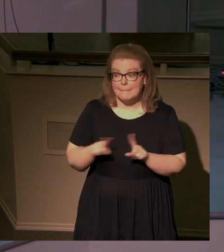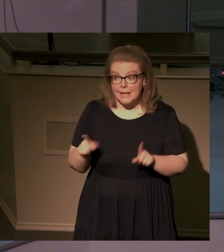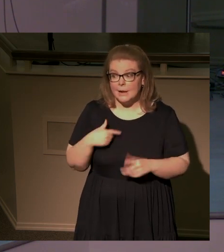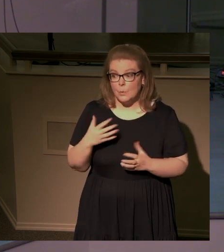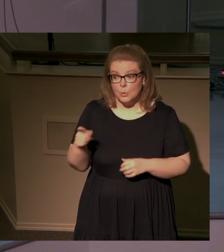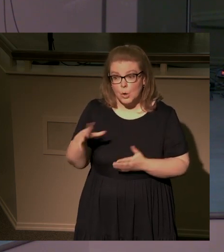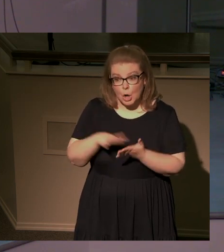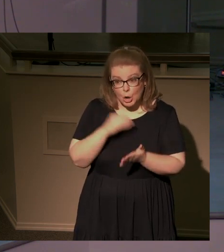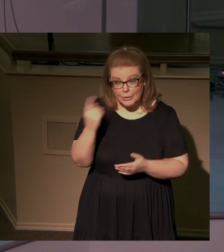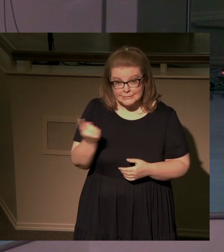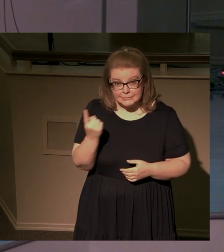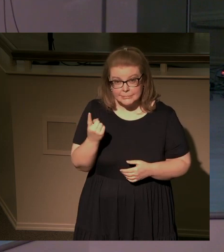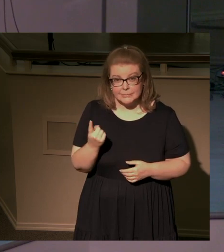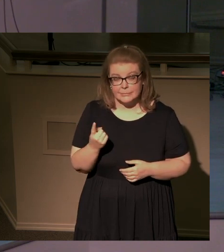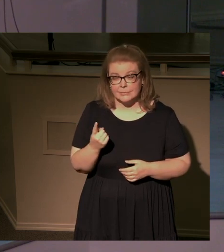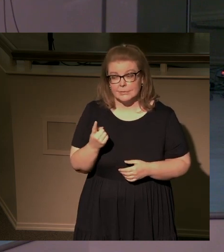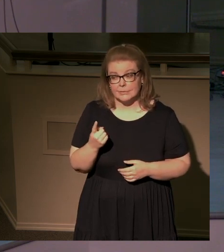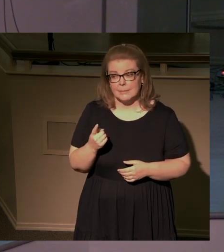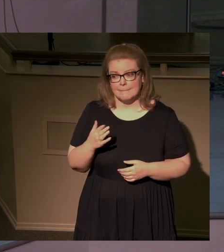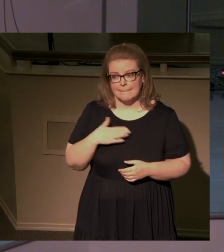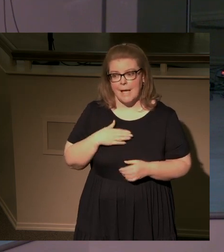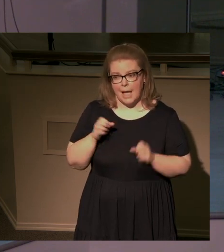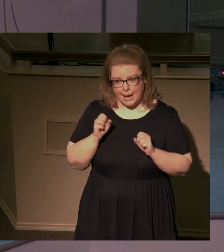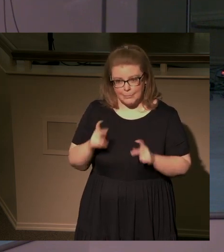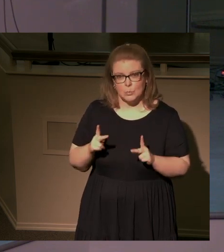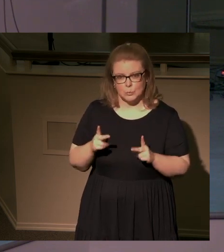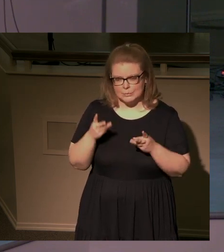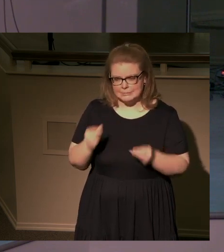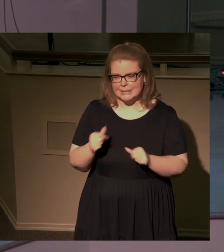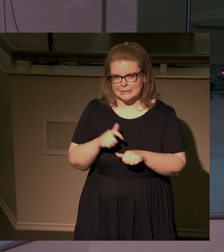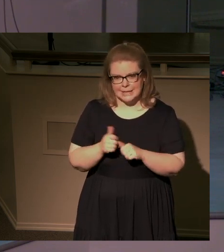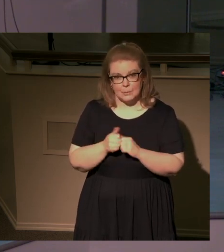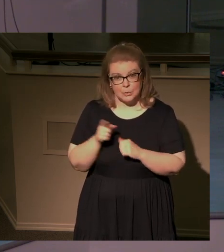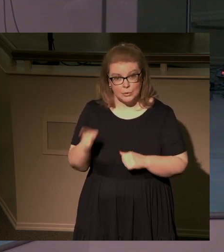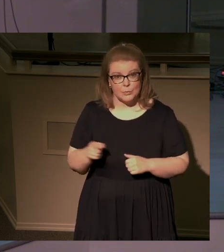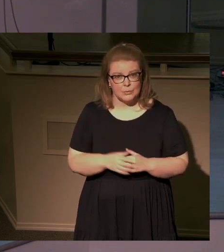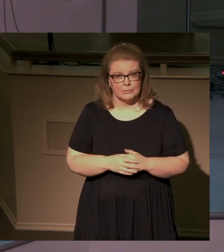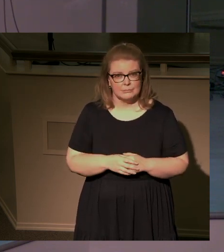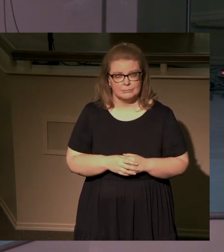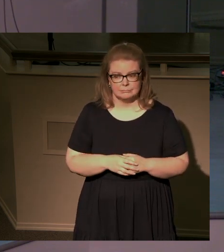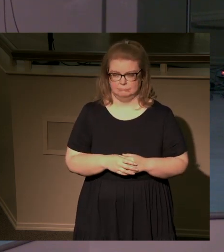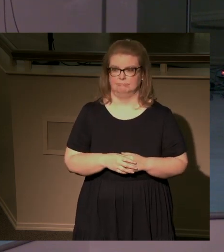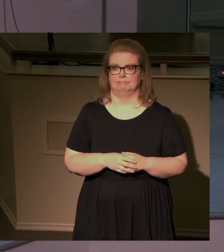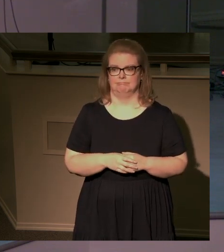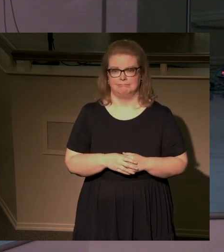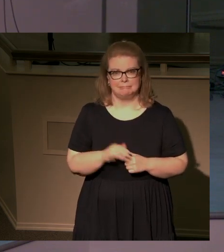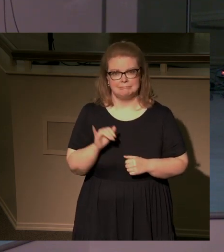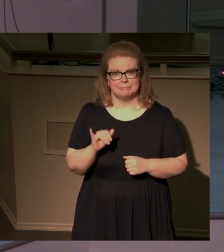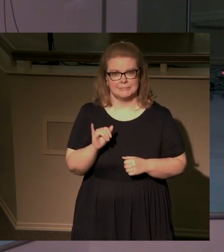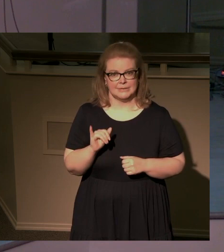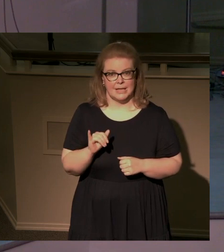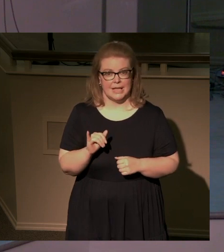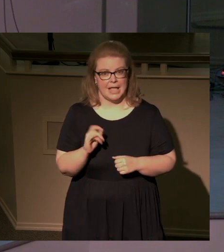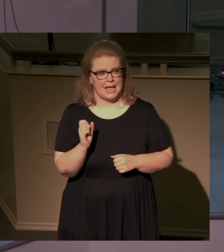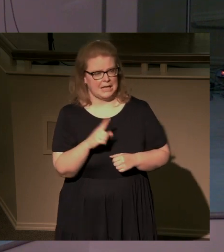learn something, and this is a chance I have to spend some time with you." Talk about feeling like a